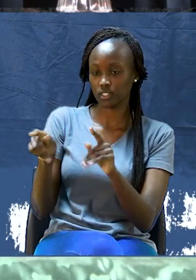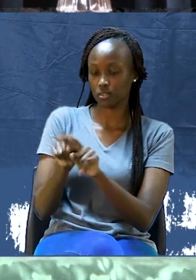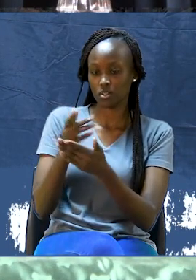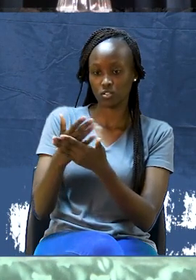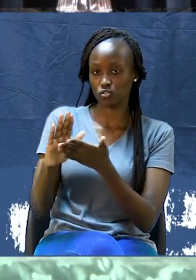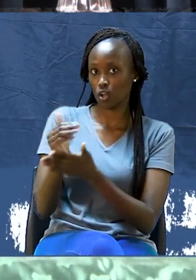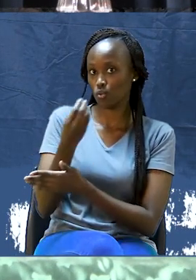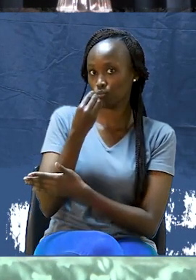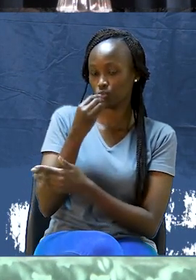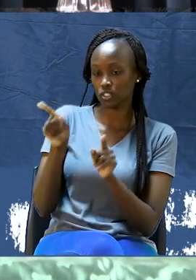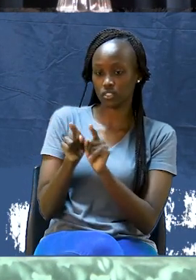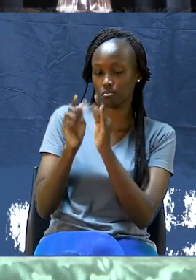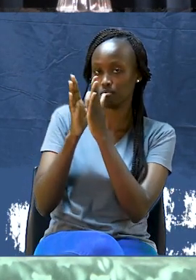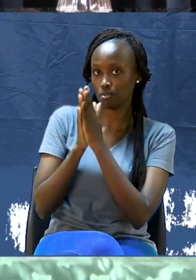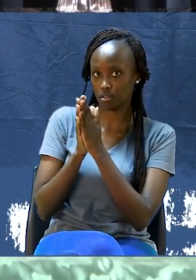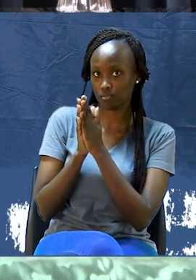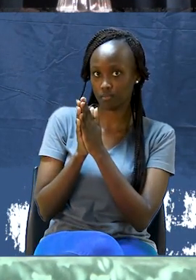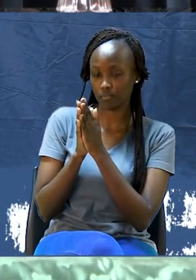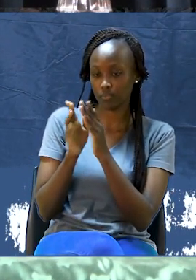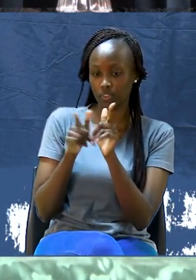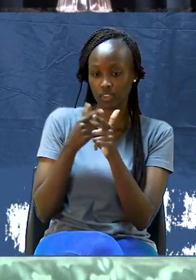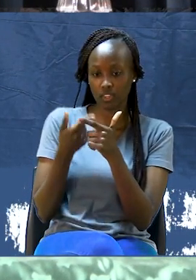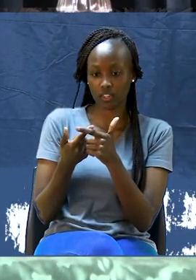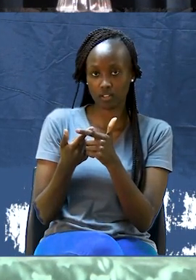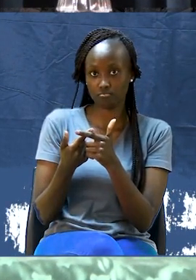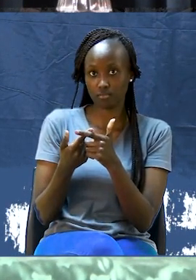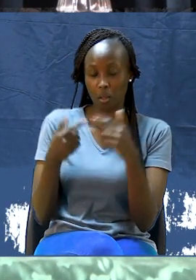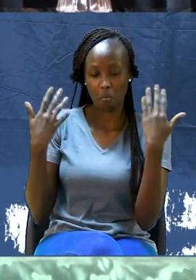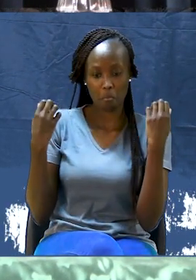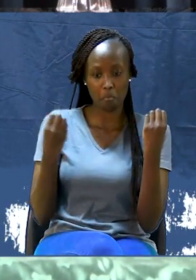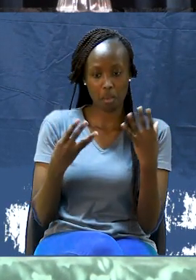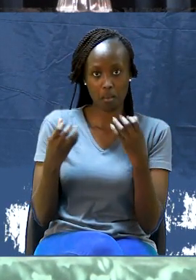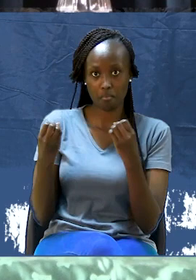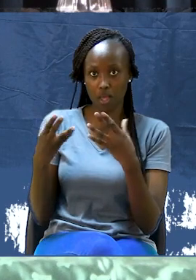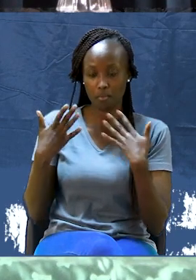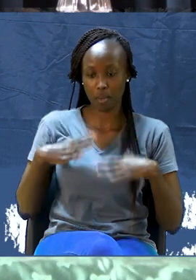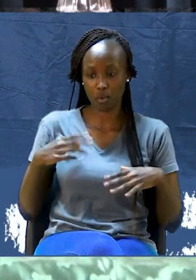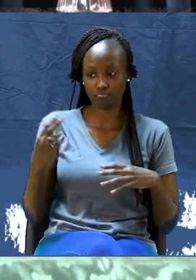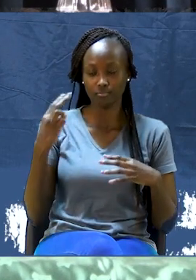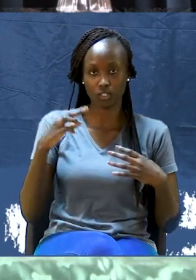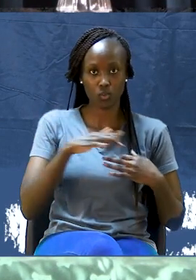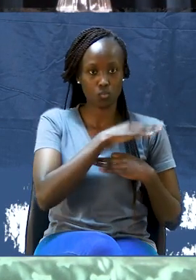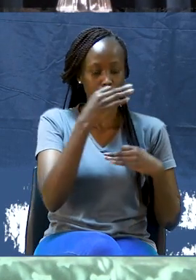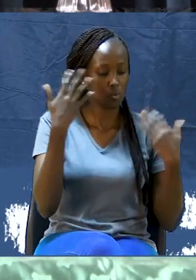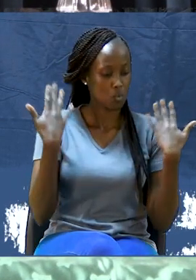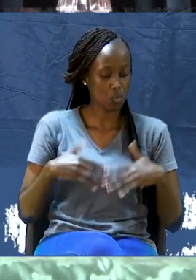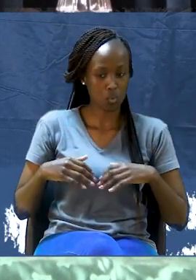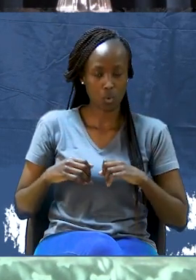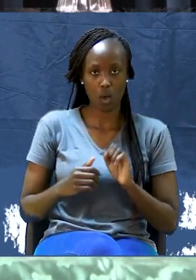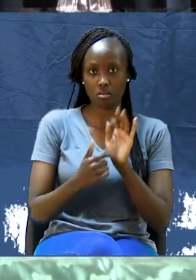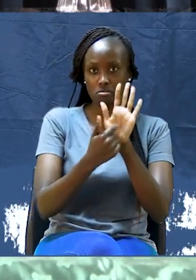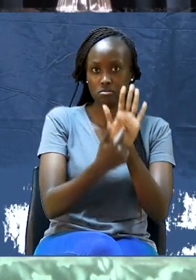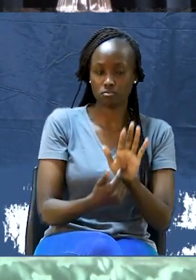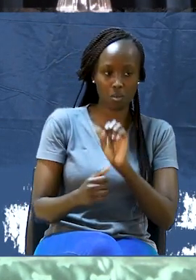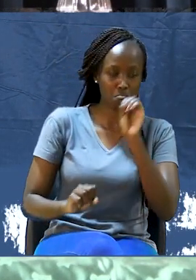of bread and to prayer. And awe came upon every soul, and many wonders and signs were being